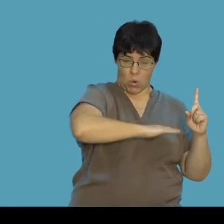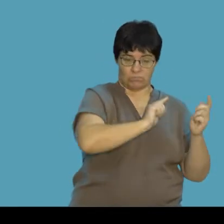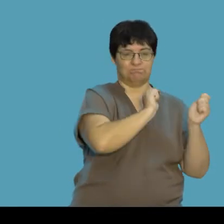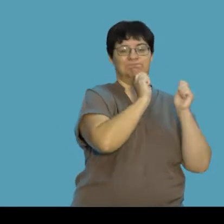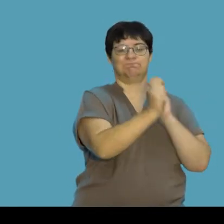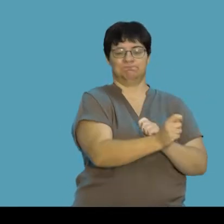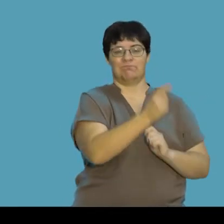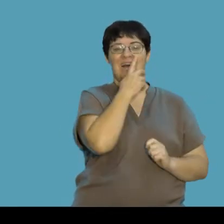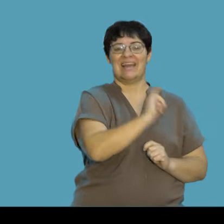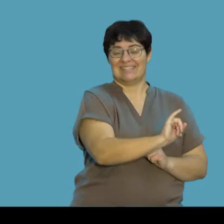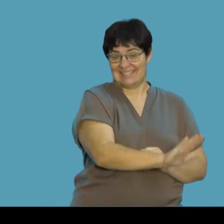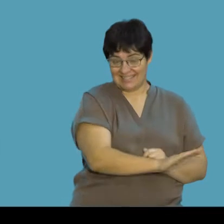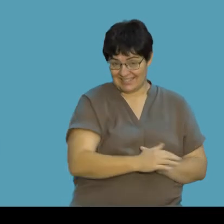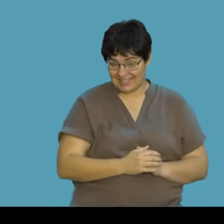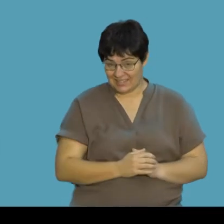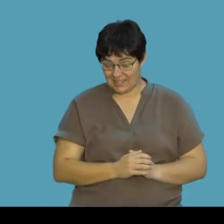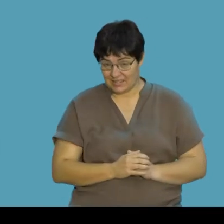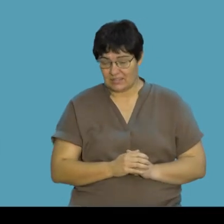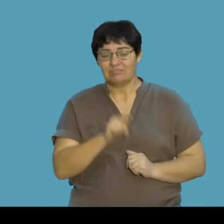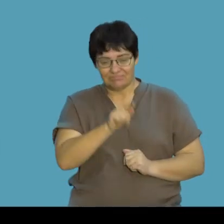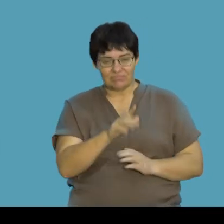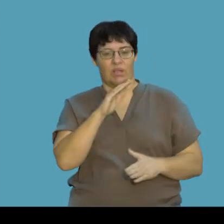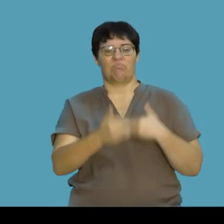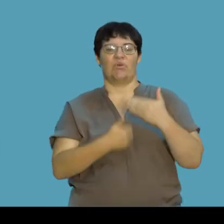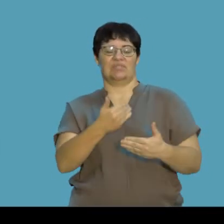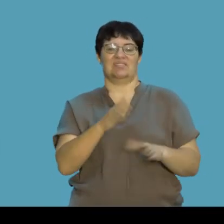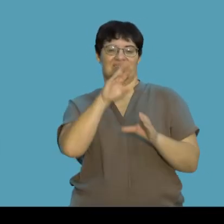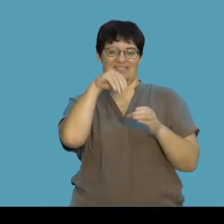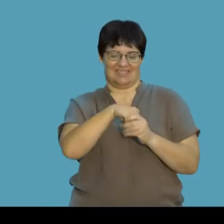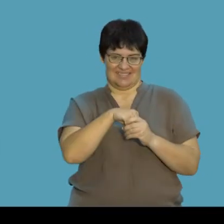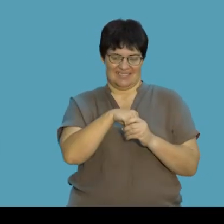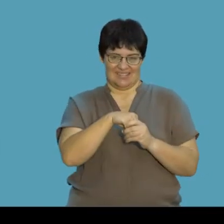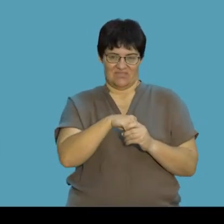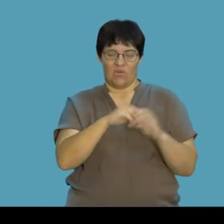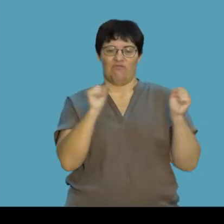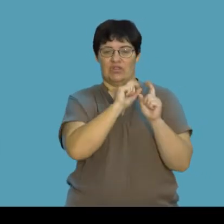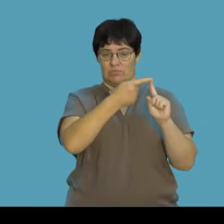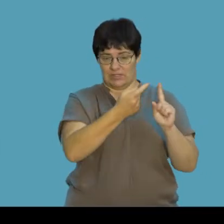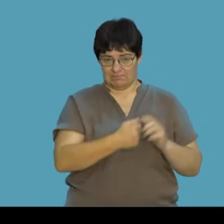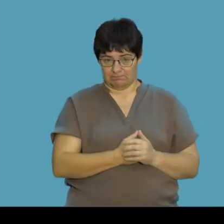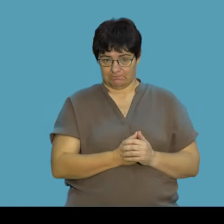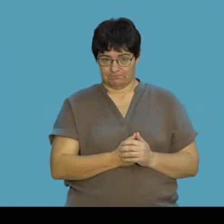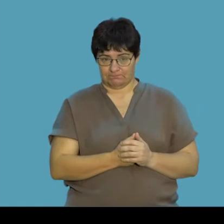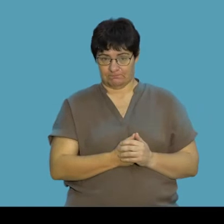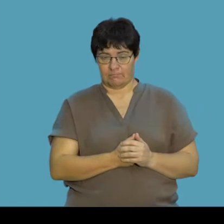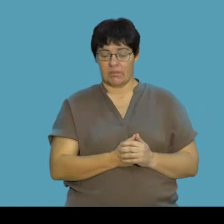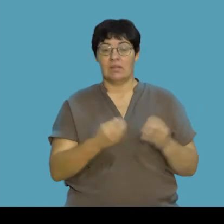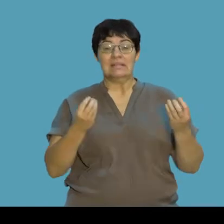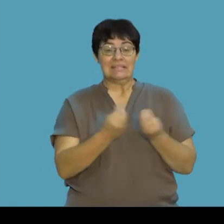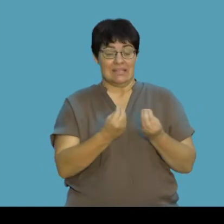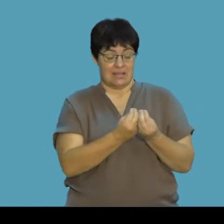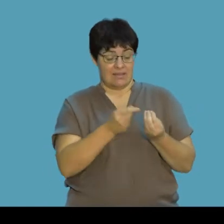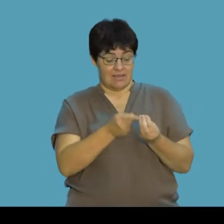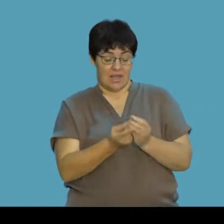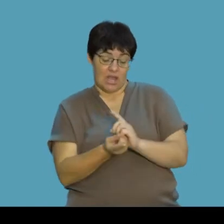Okay, that's what this is, the process involved in terms of freezing. Okay, and then when a